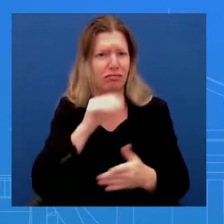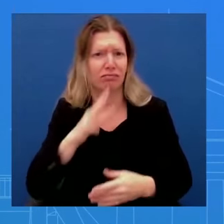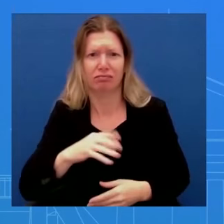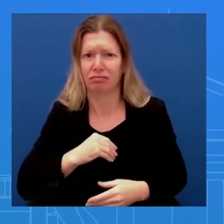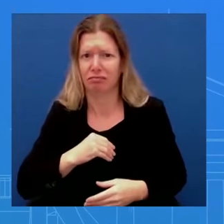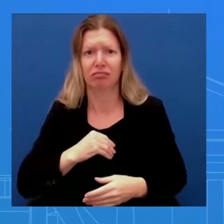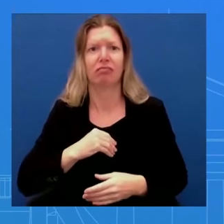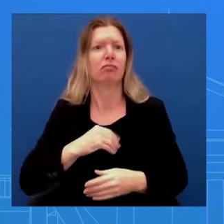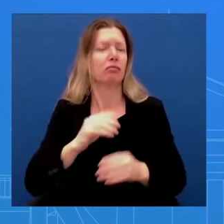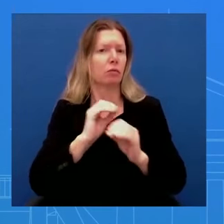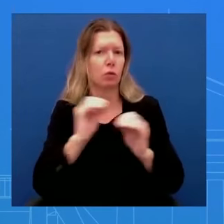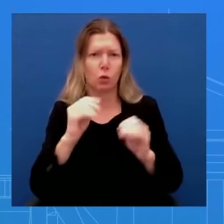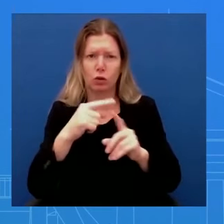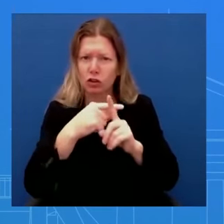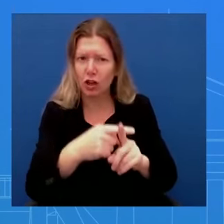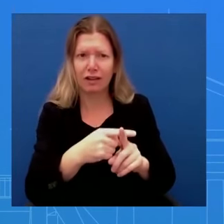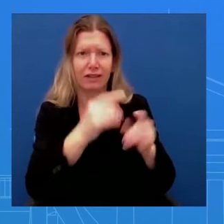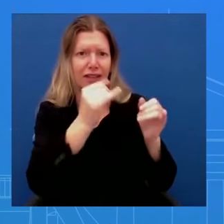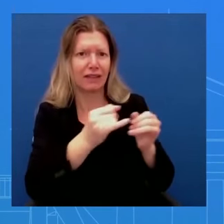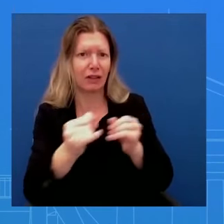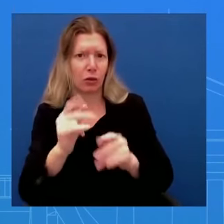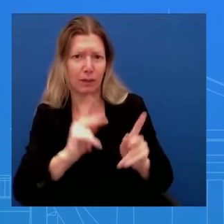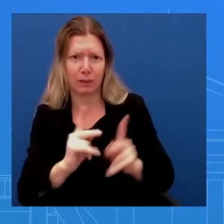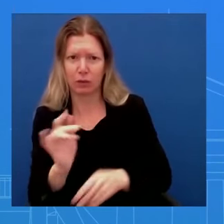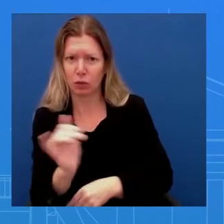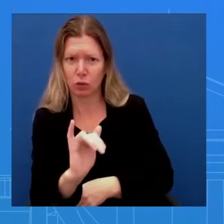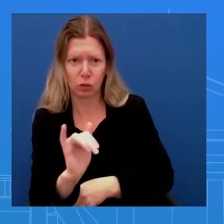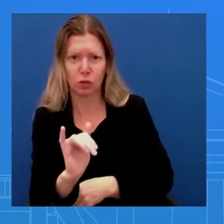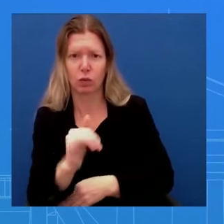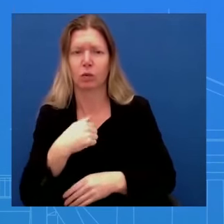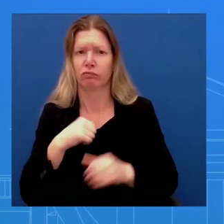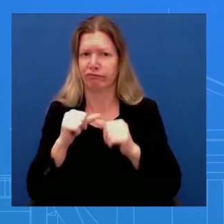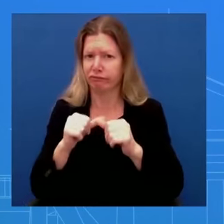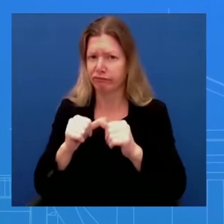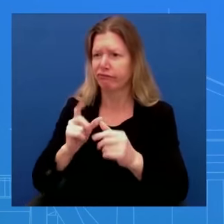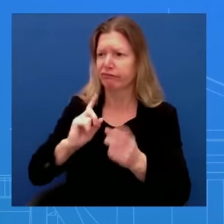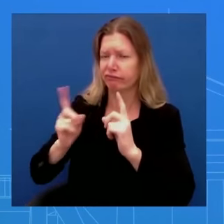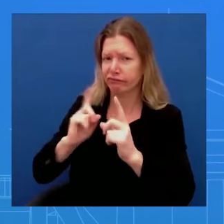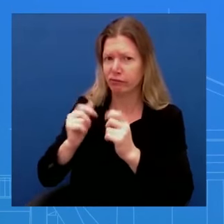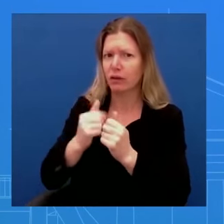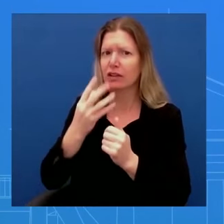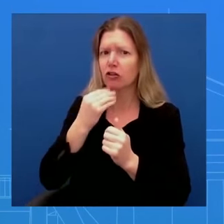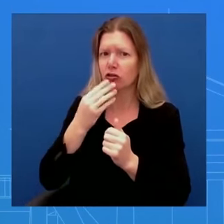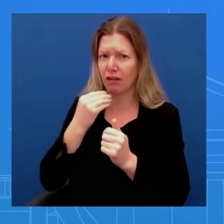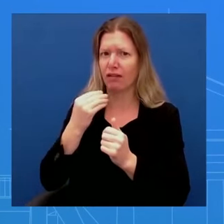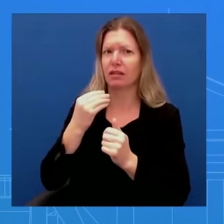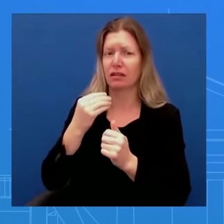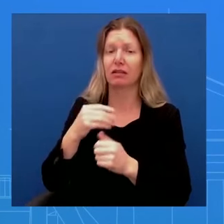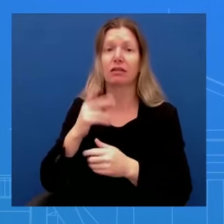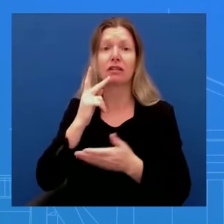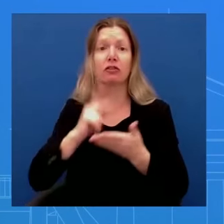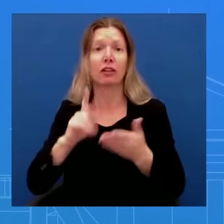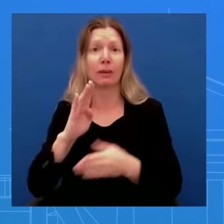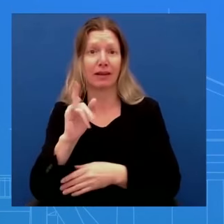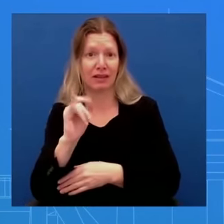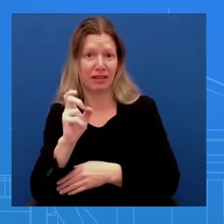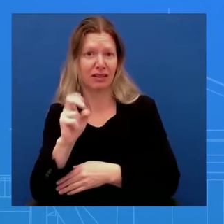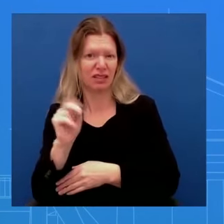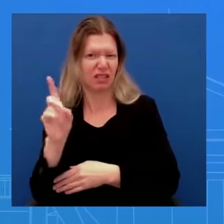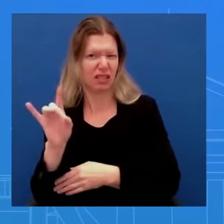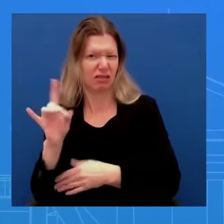to have those conversations with our Israeli counterparts, as Secretary Blinken did just yesterday. And as you know,